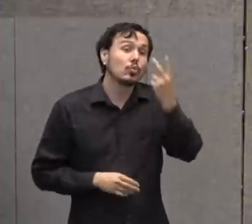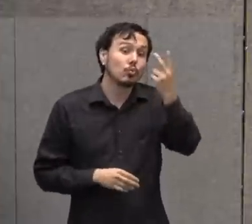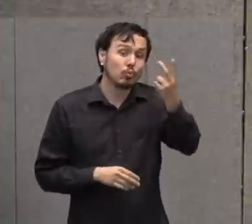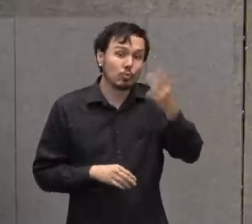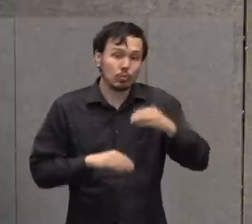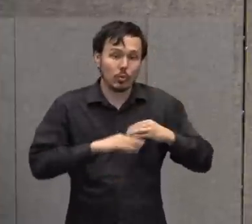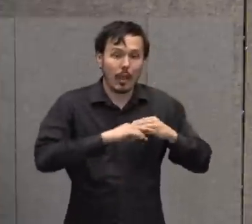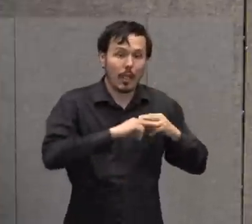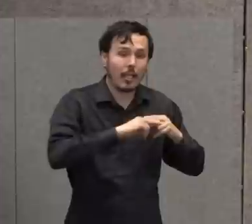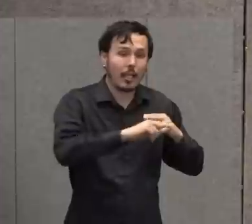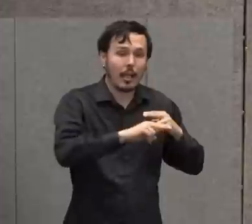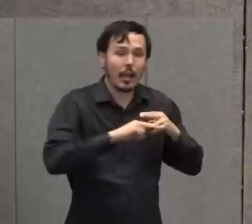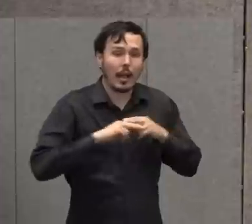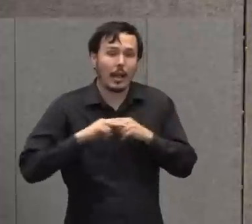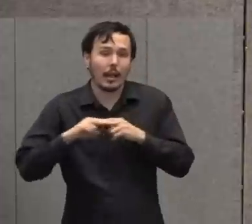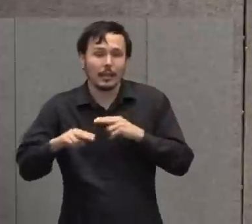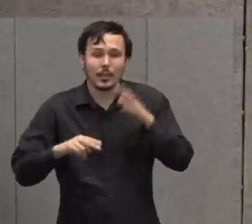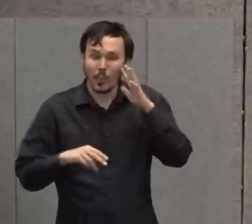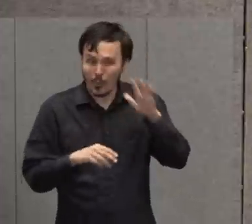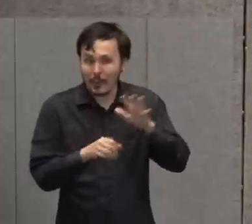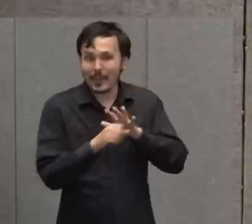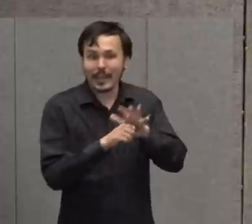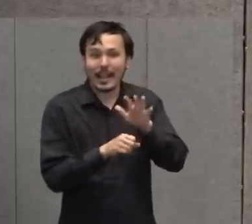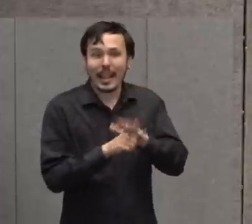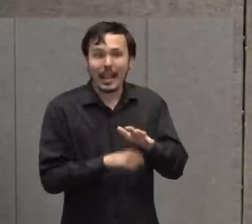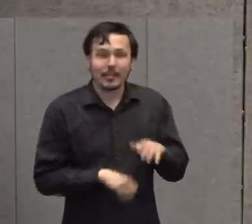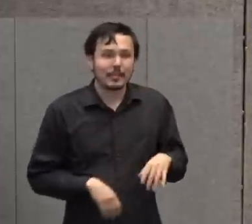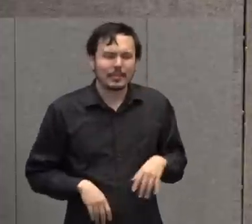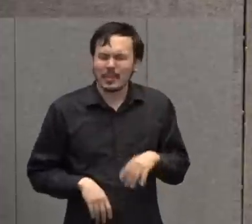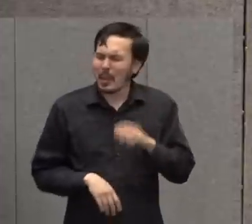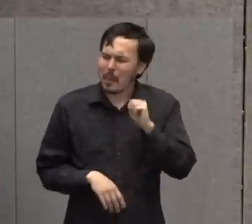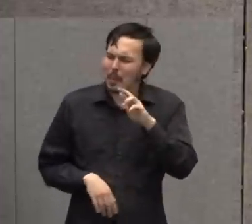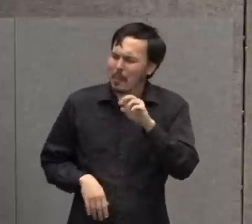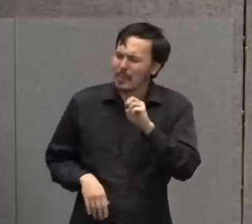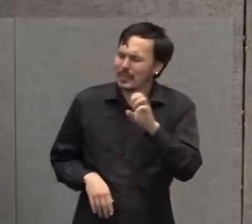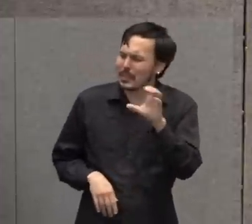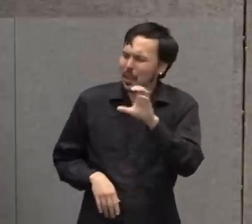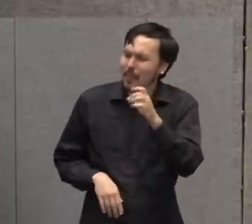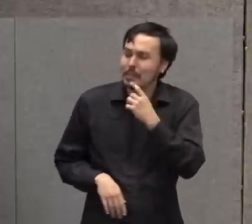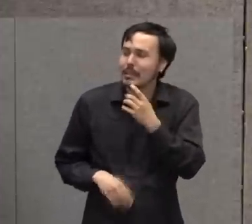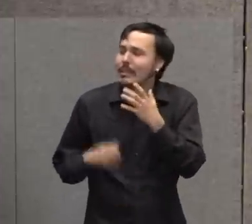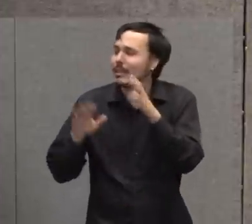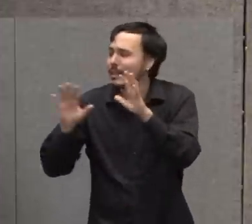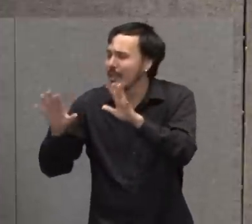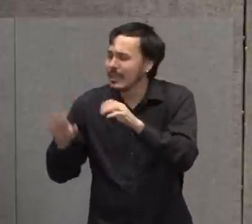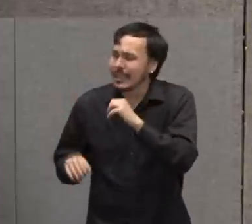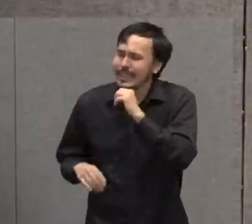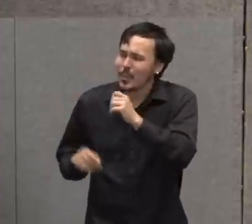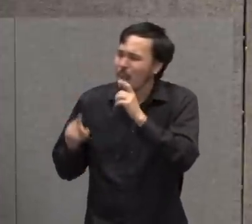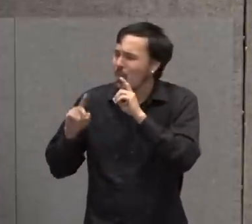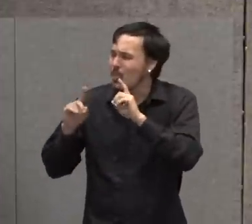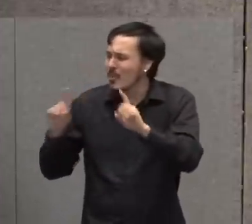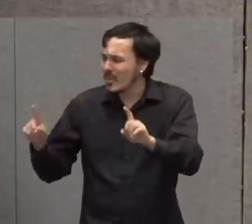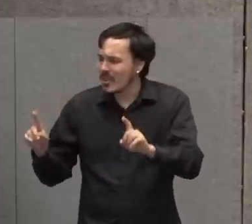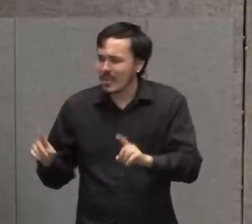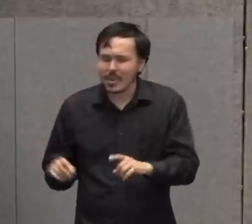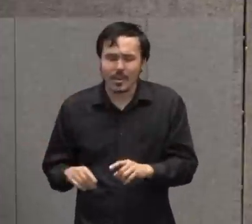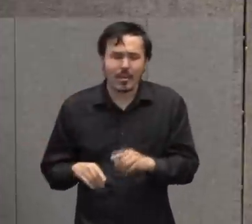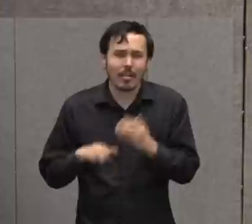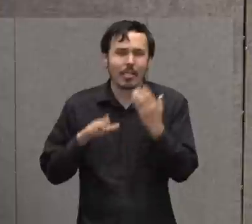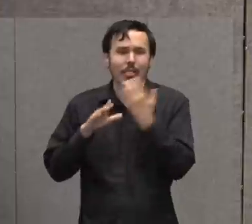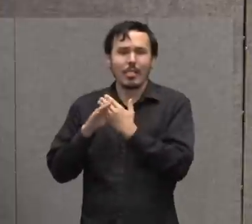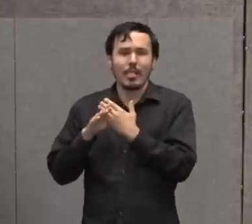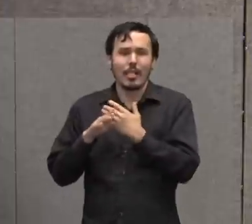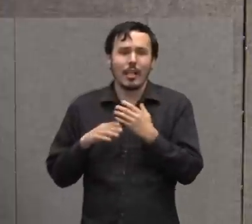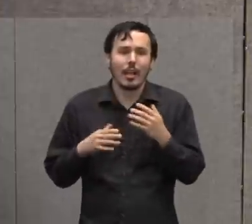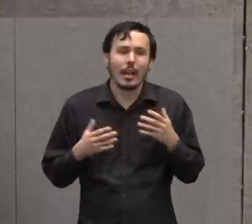to squeeze in." "But it still isn't going to work because," Mrs. Comfort started to say. A bowl of